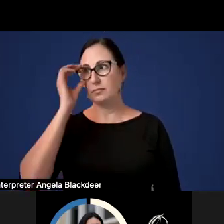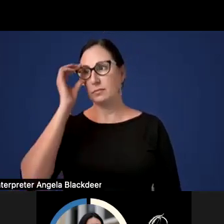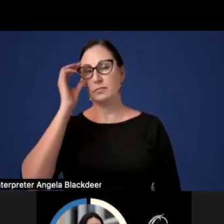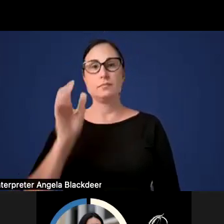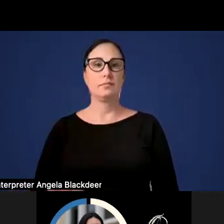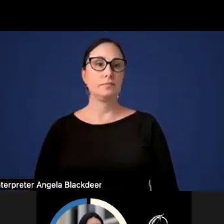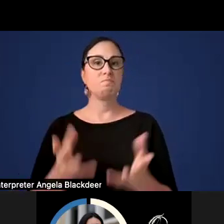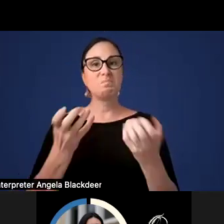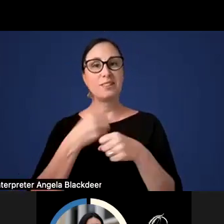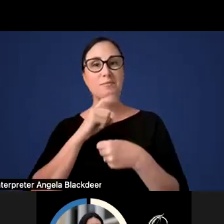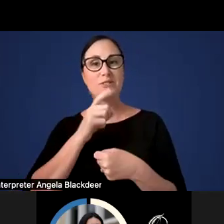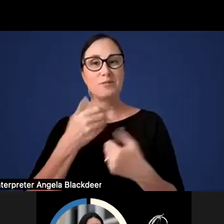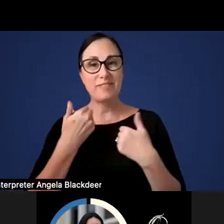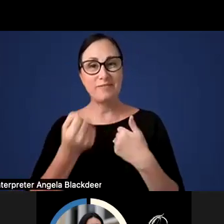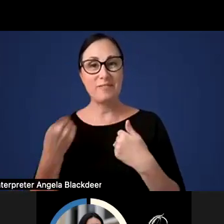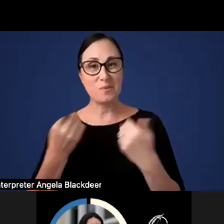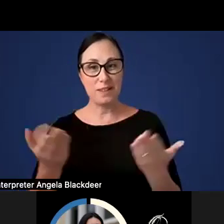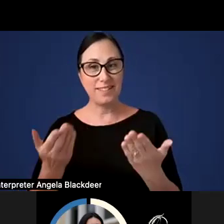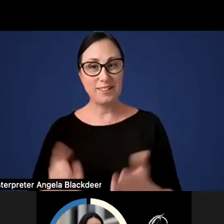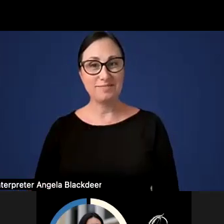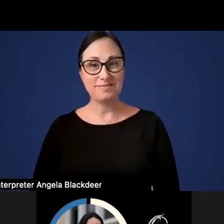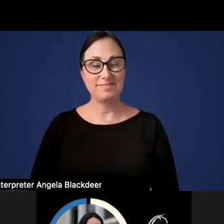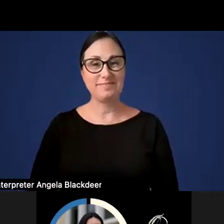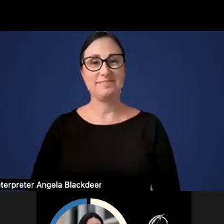Just want to make sure we have everyone here.